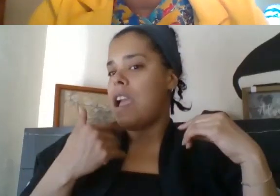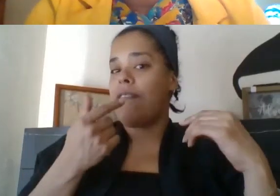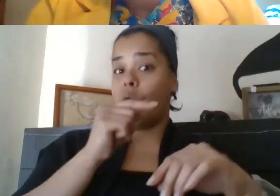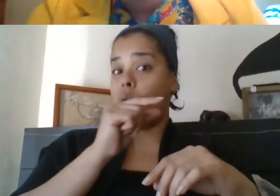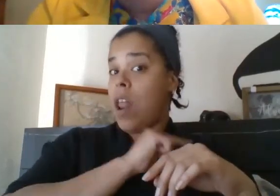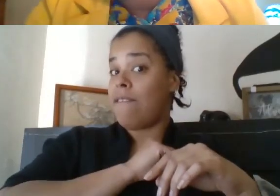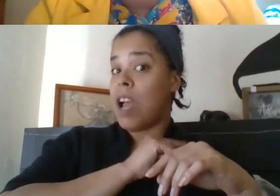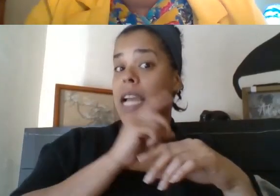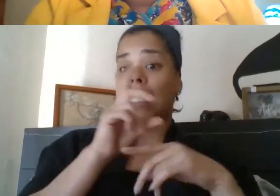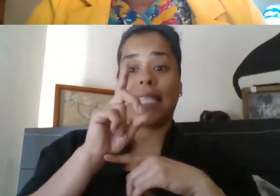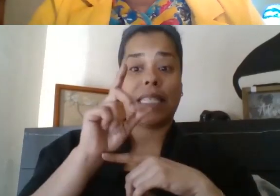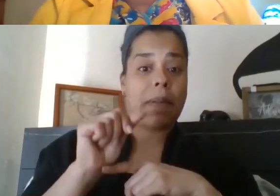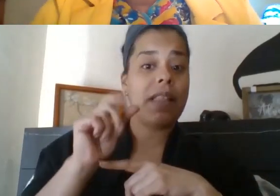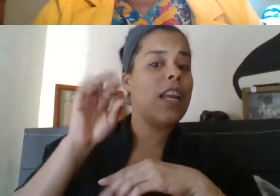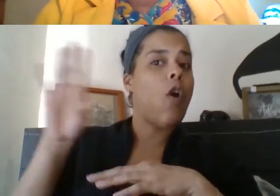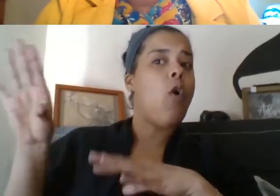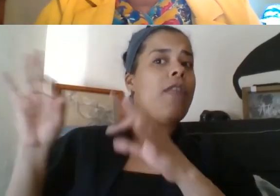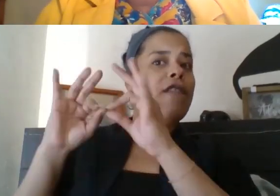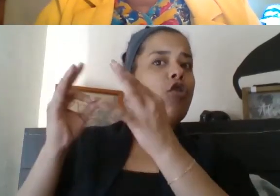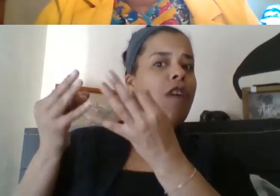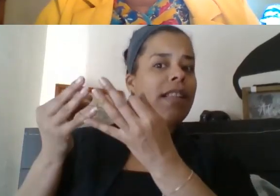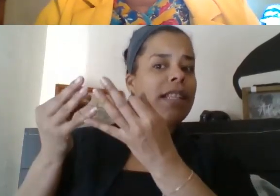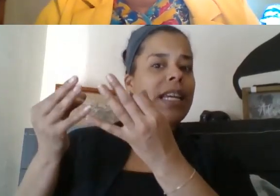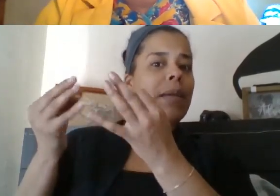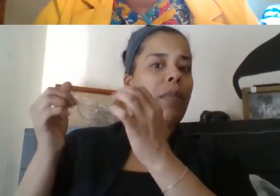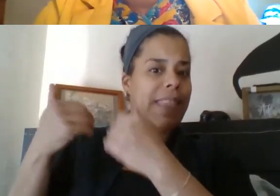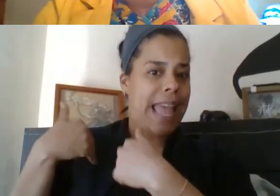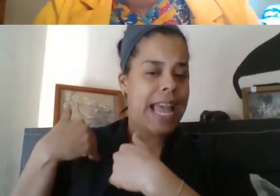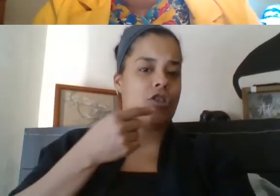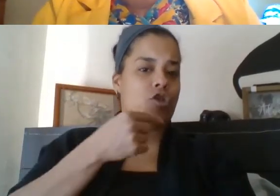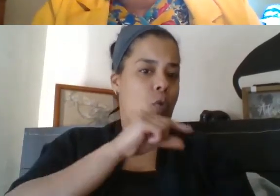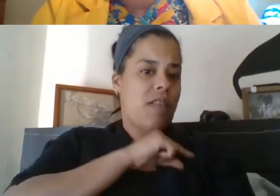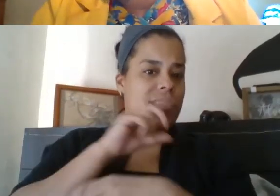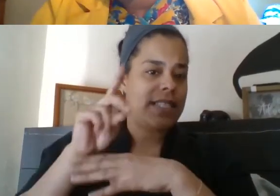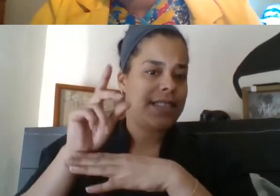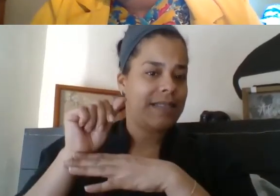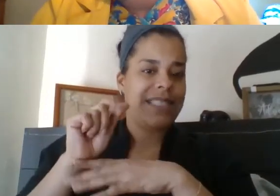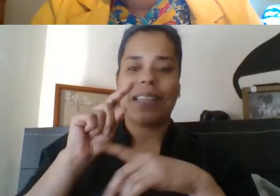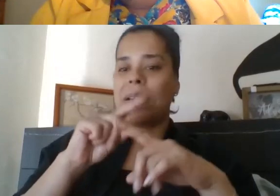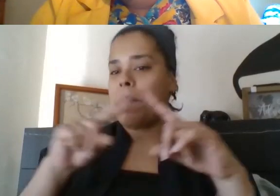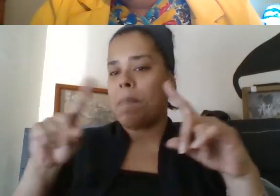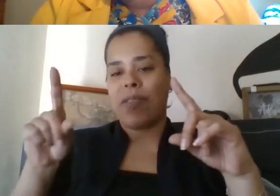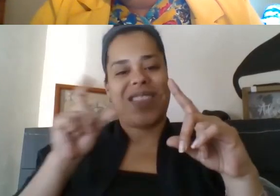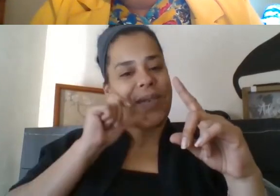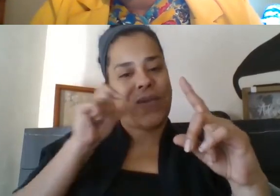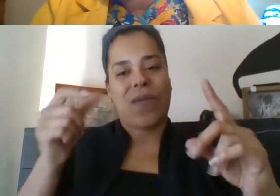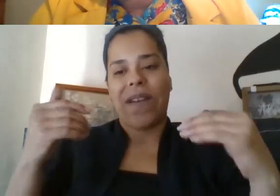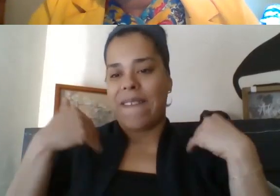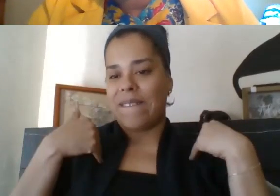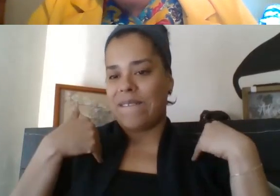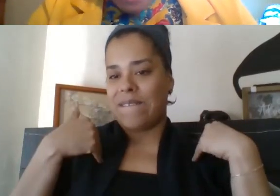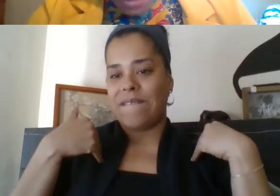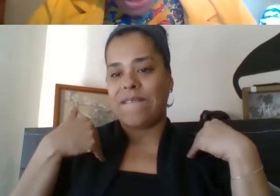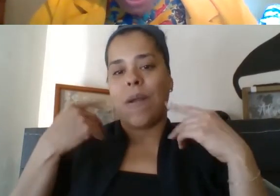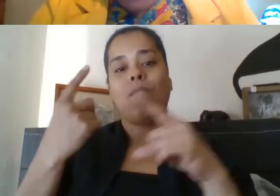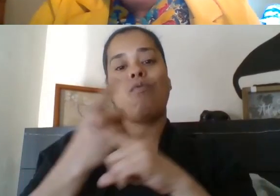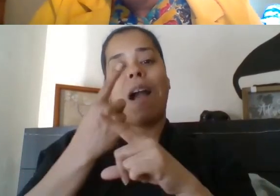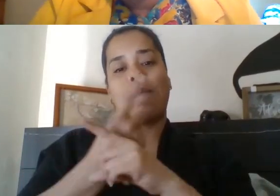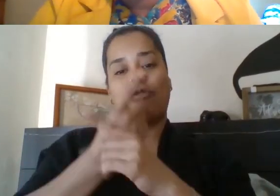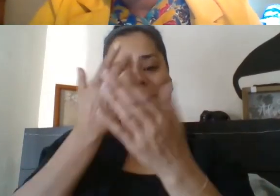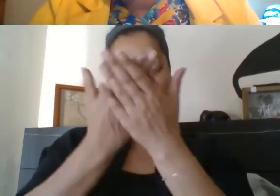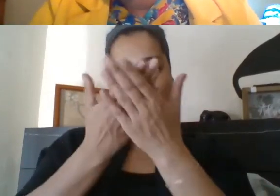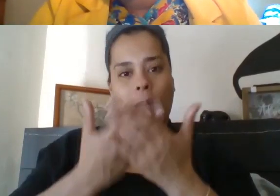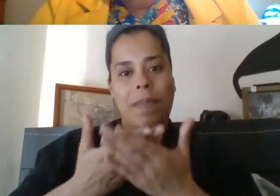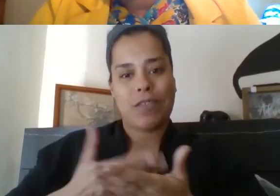they have a relative with a qualifying disability, but they do not have proper